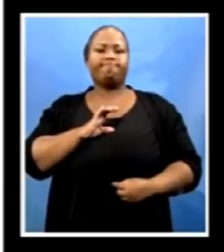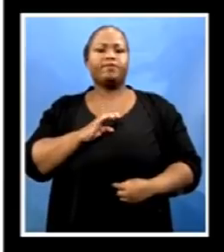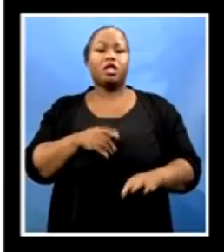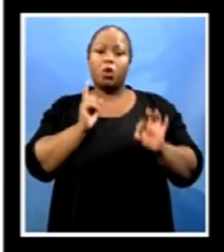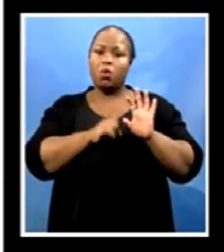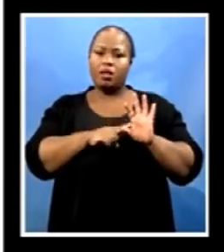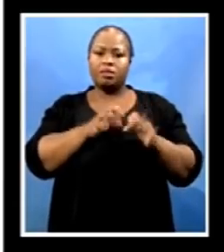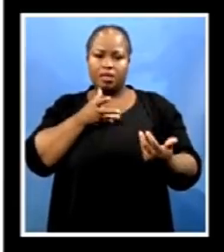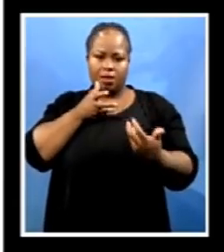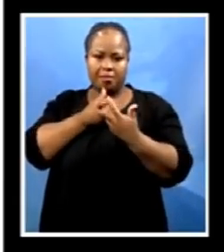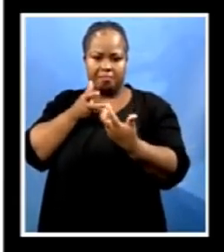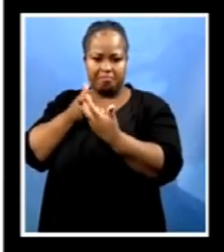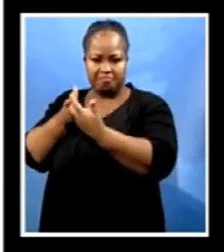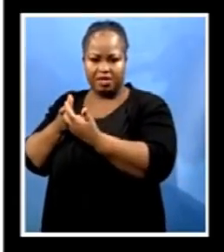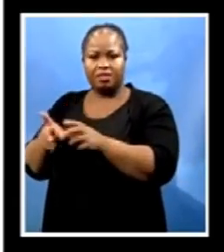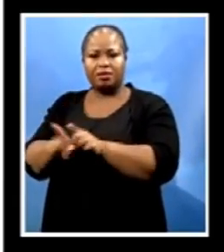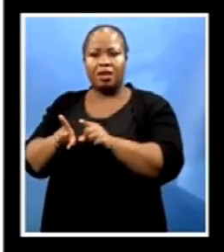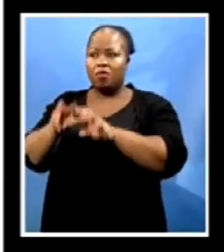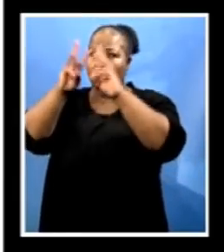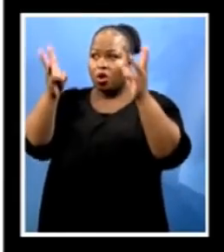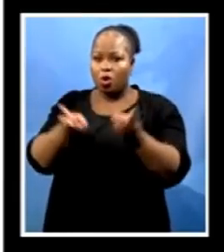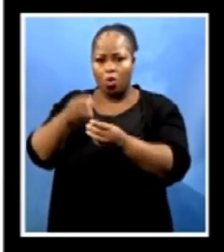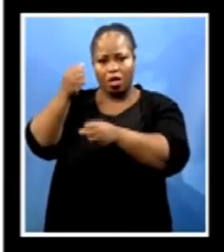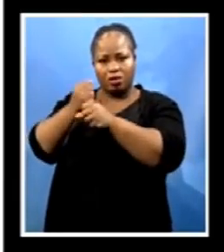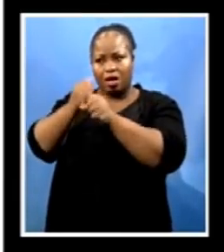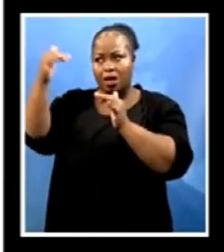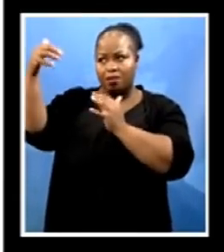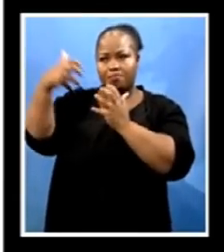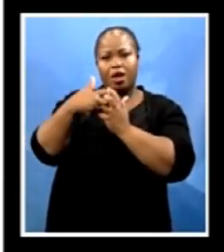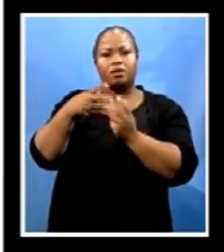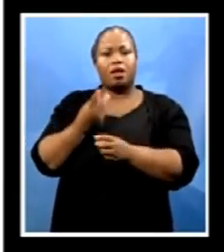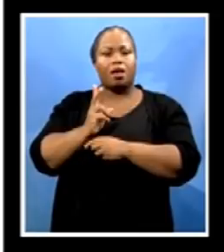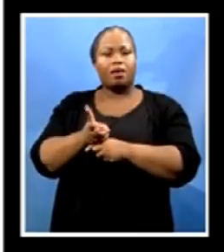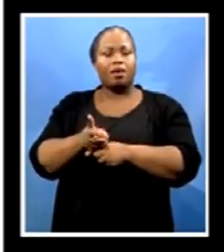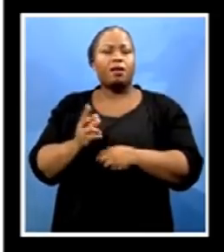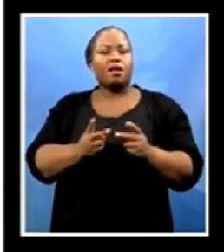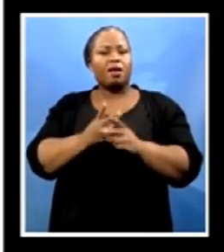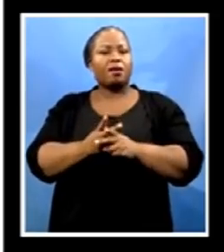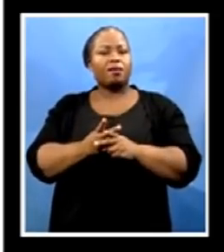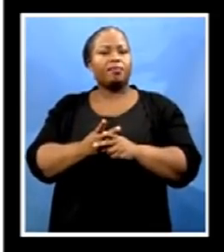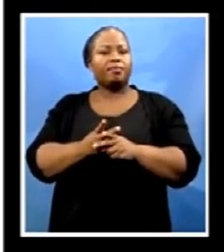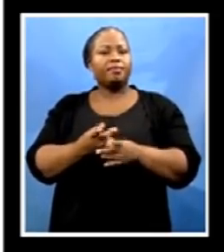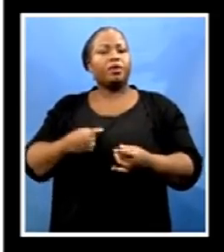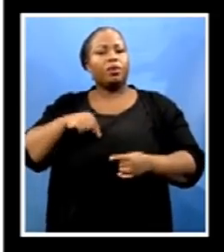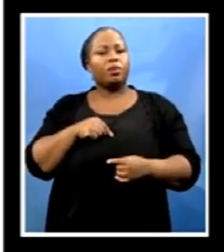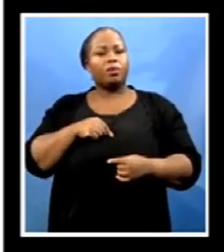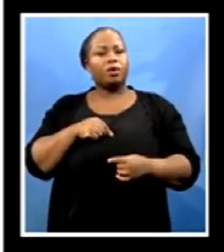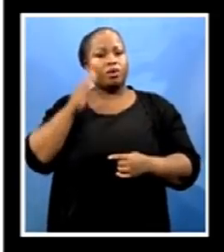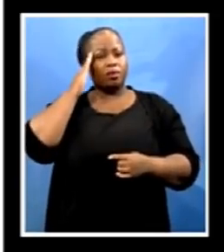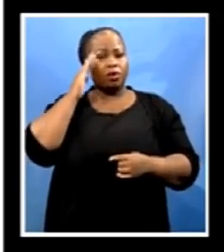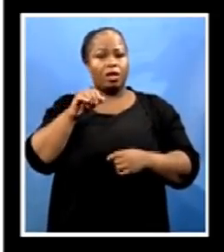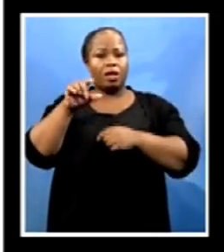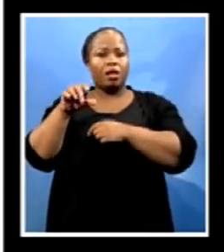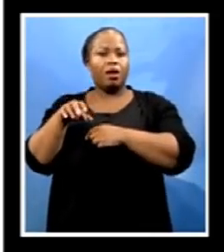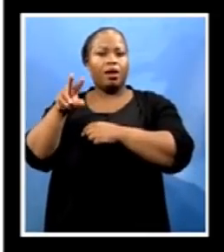standards. In addition, the fund has provided funding to the National Health Laboratory Service, allowing the